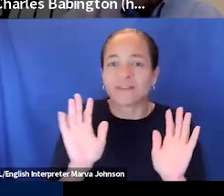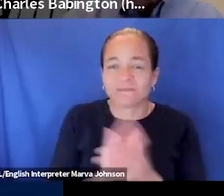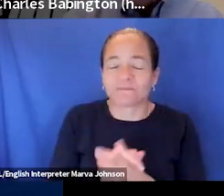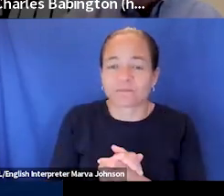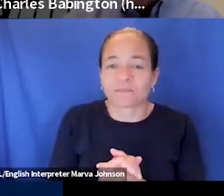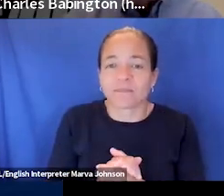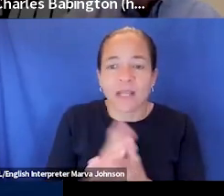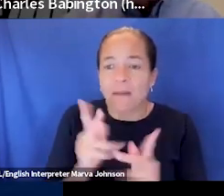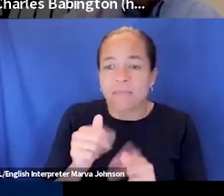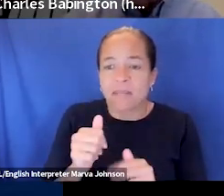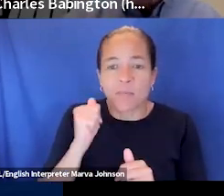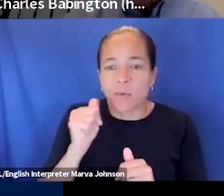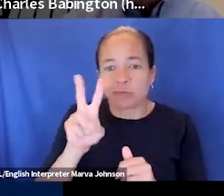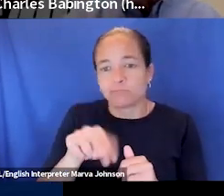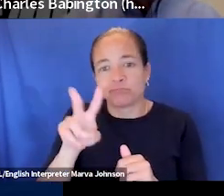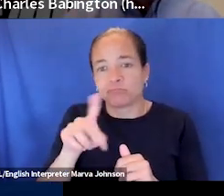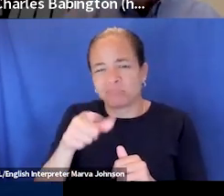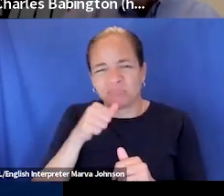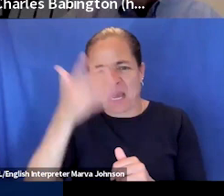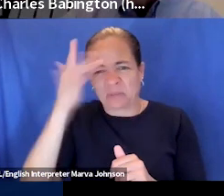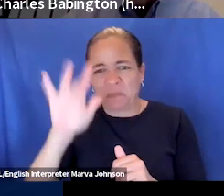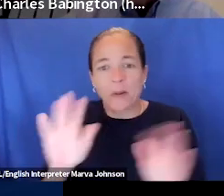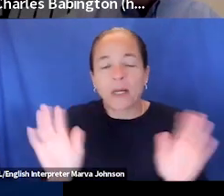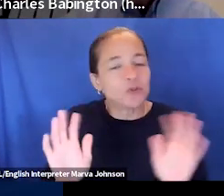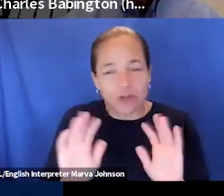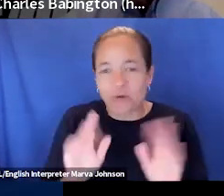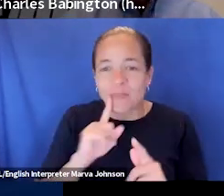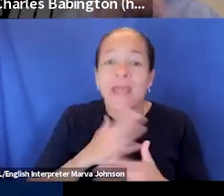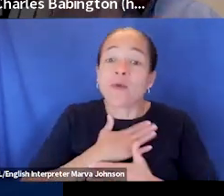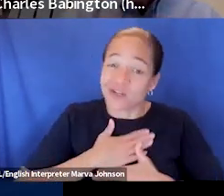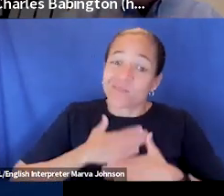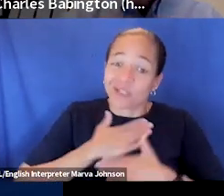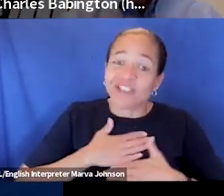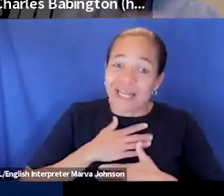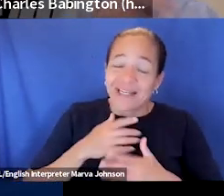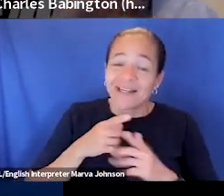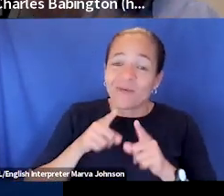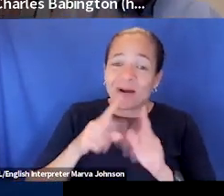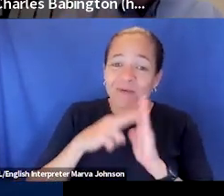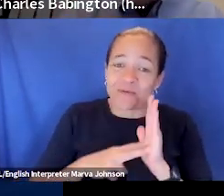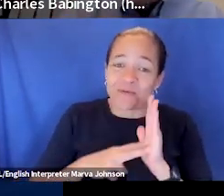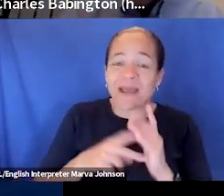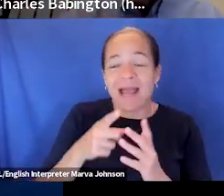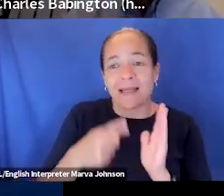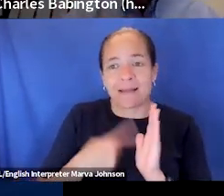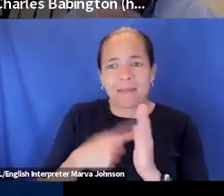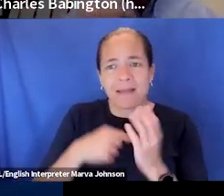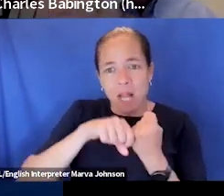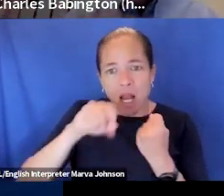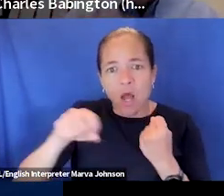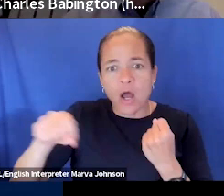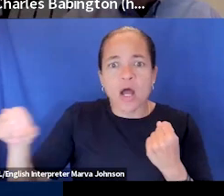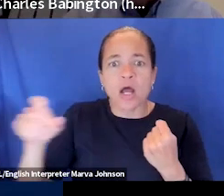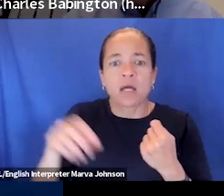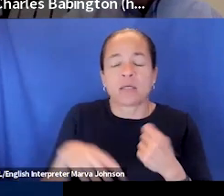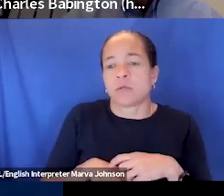not smart by making it simple. They're going to appreciate it as a reader. So I think sometimes we get into long sentences and complicated organization, and then